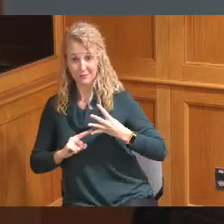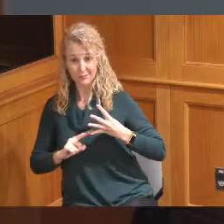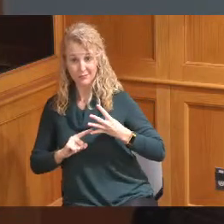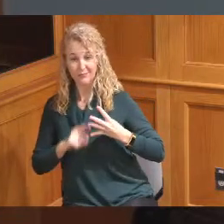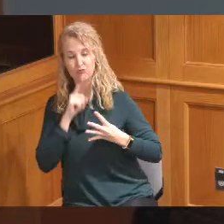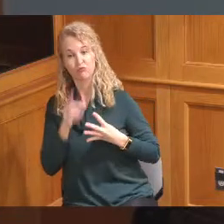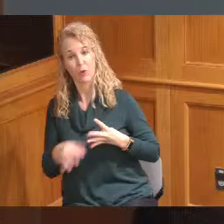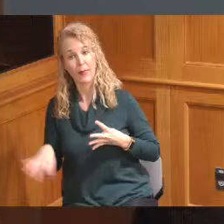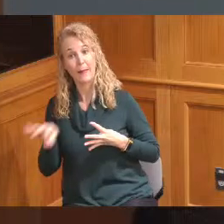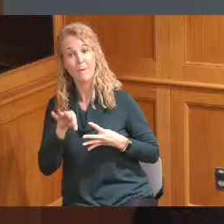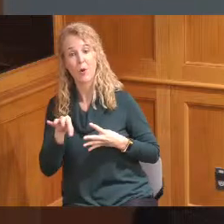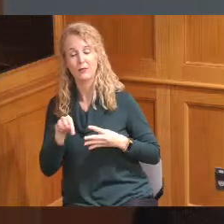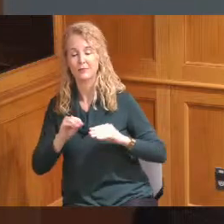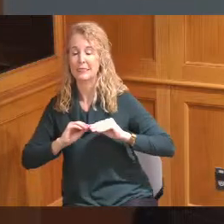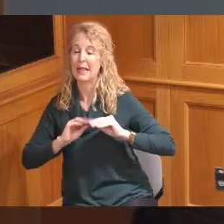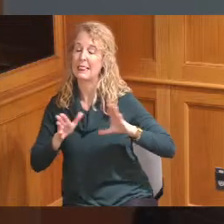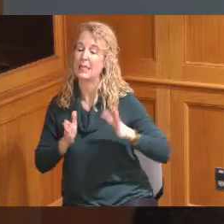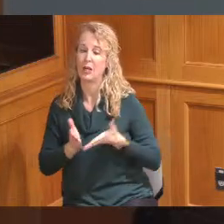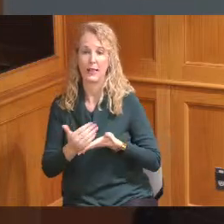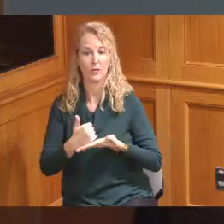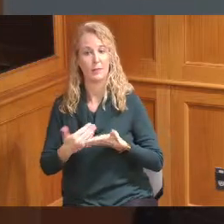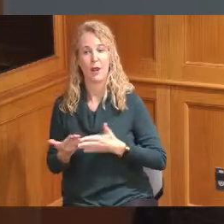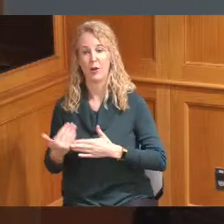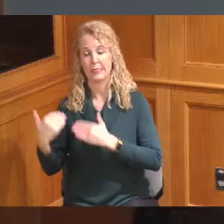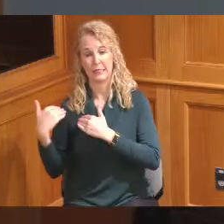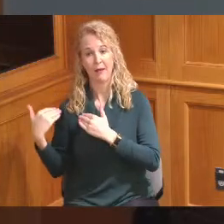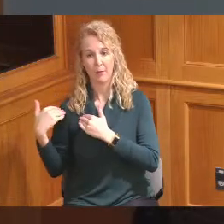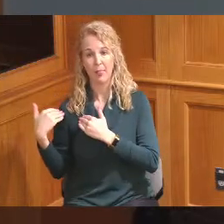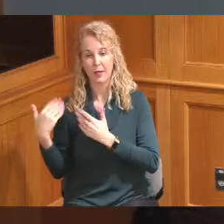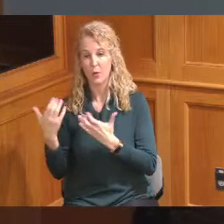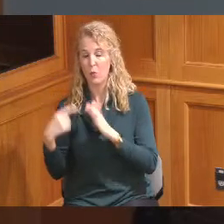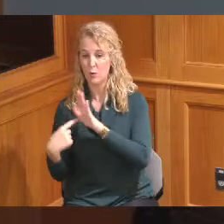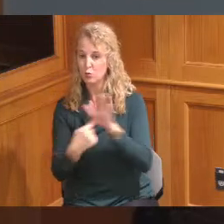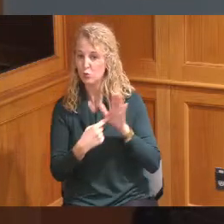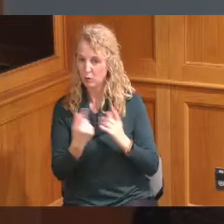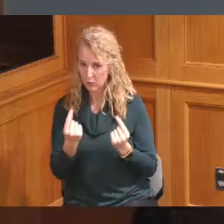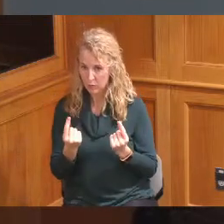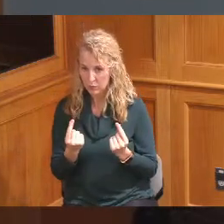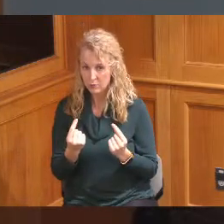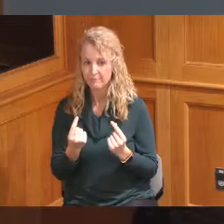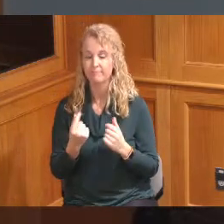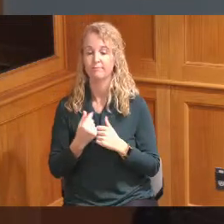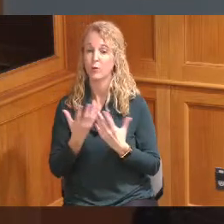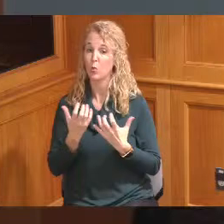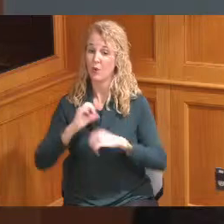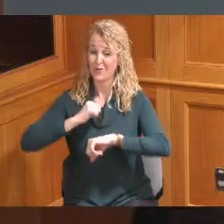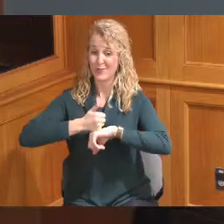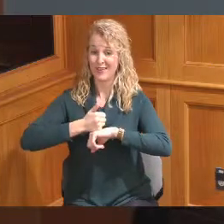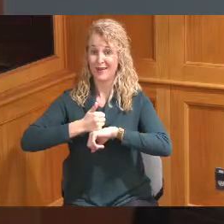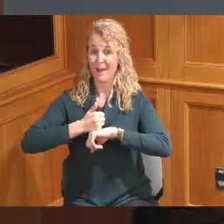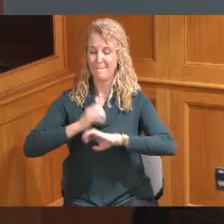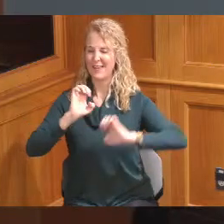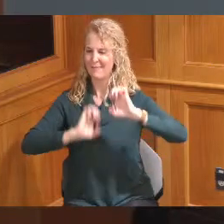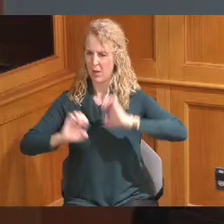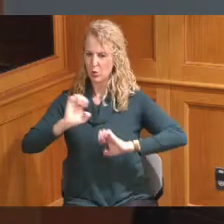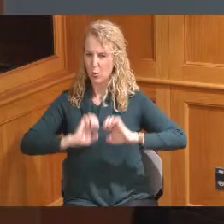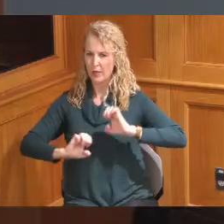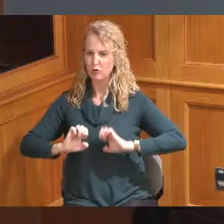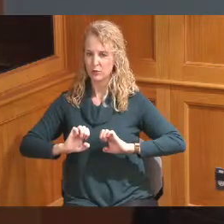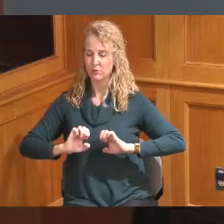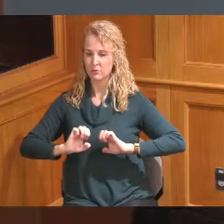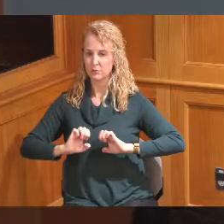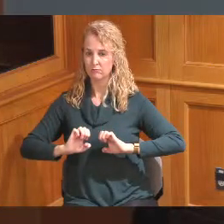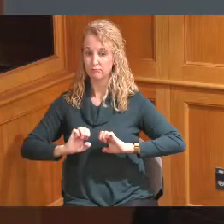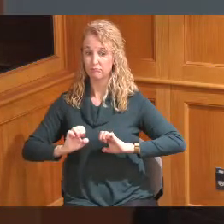very important, is transparency and accountability. We established an evaluation framework